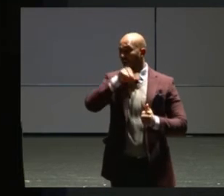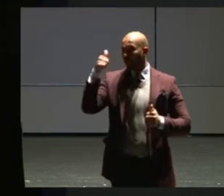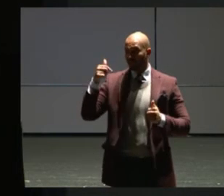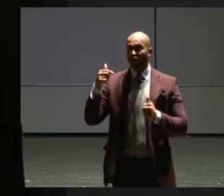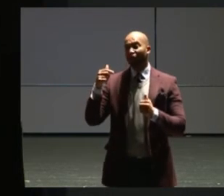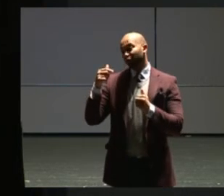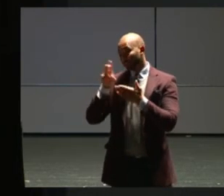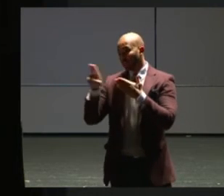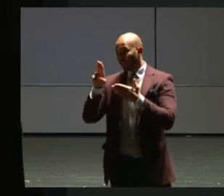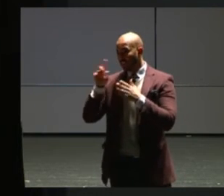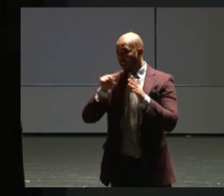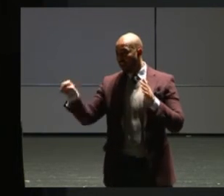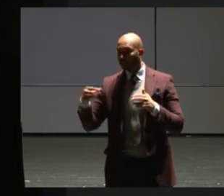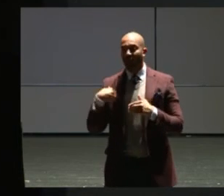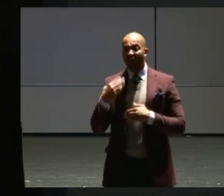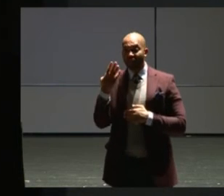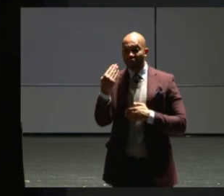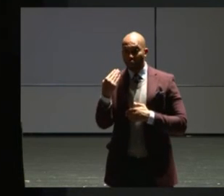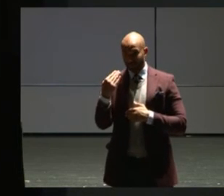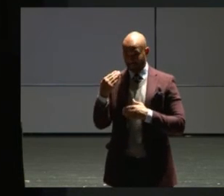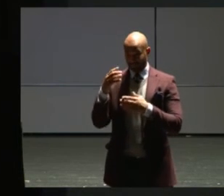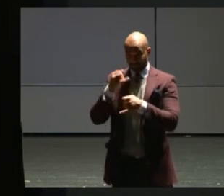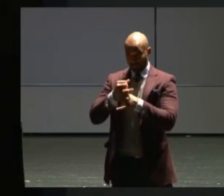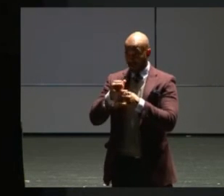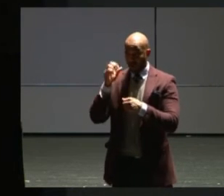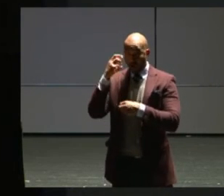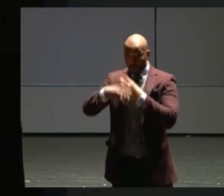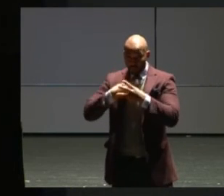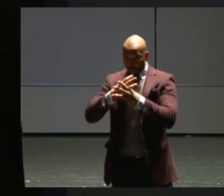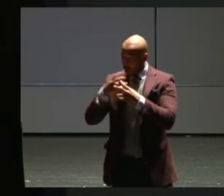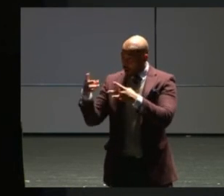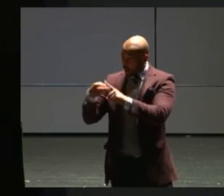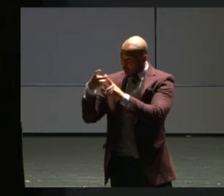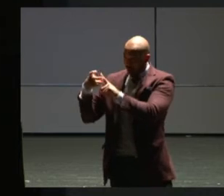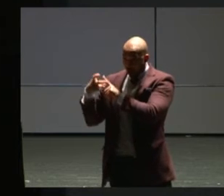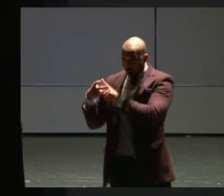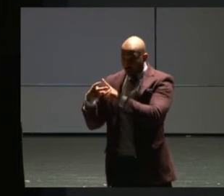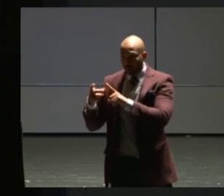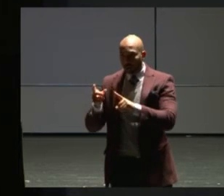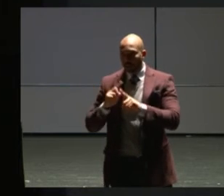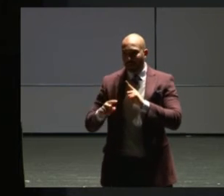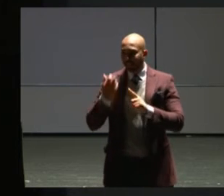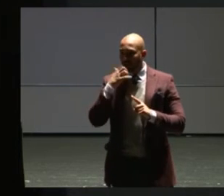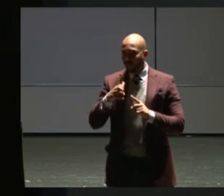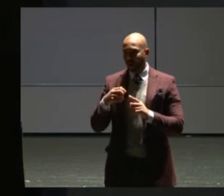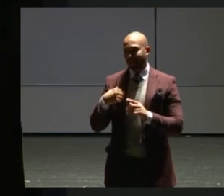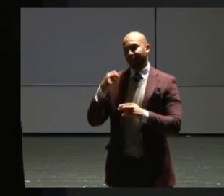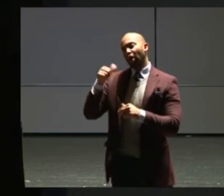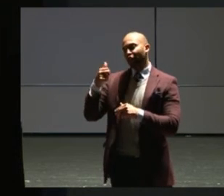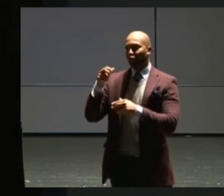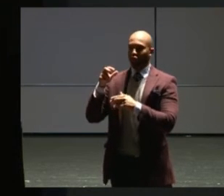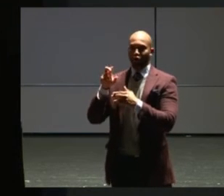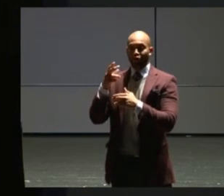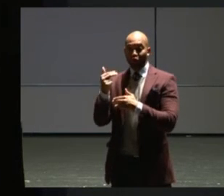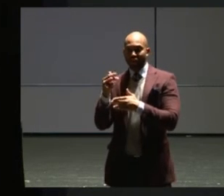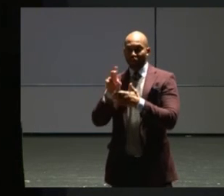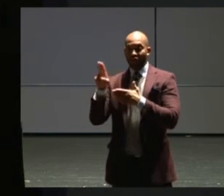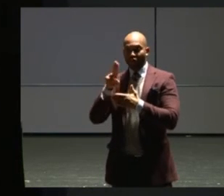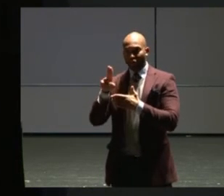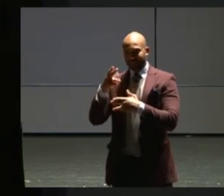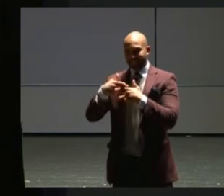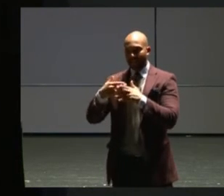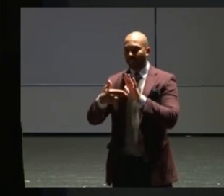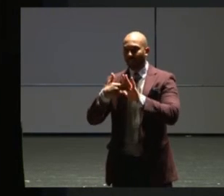university of the 14 different campuses they recruit from globally. They were tactful enough to not put the names of the other 13 universities on